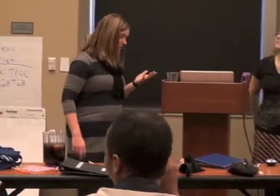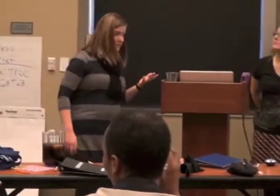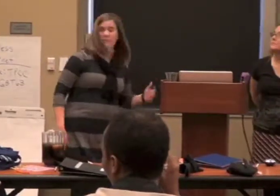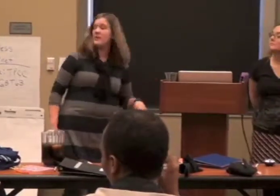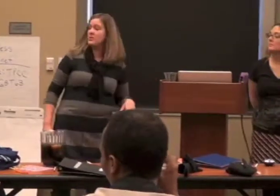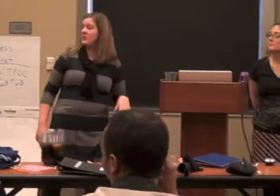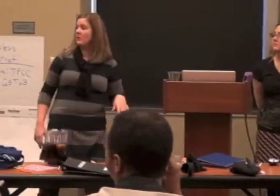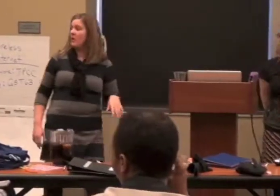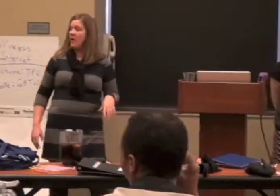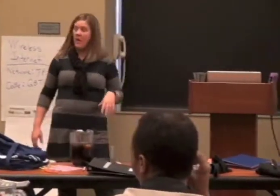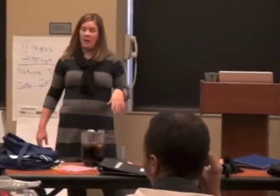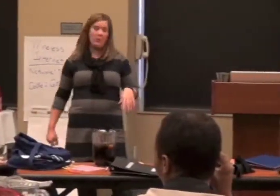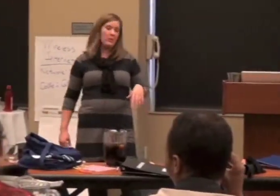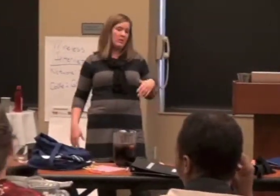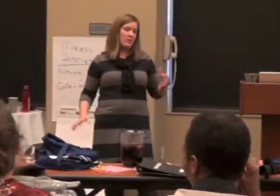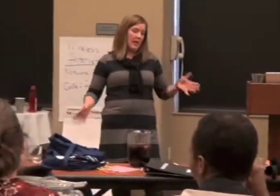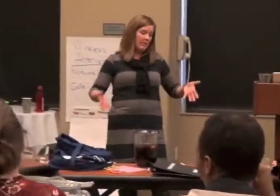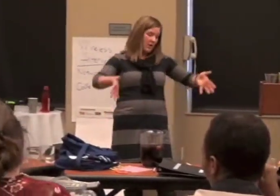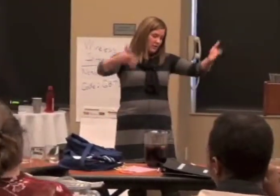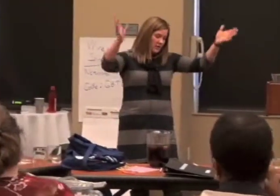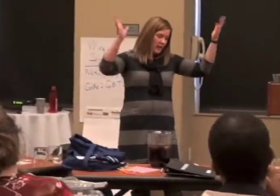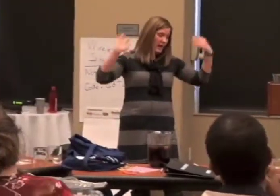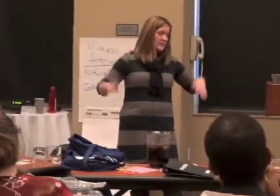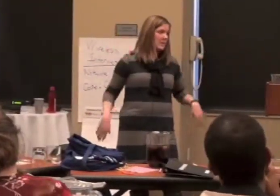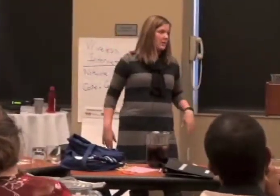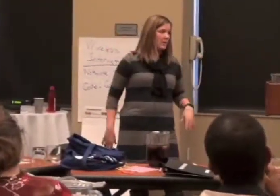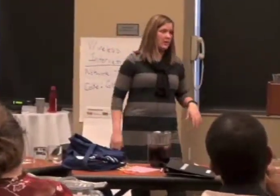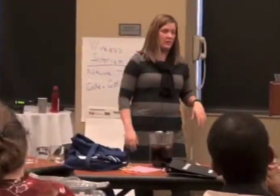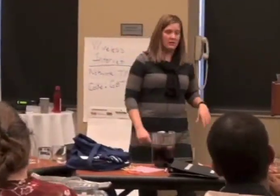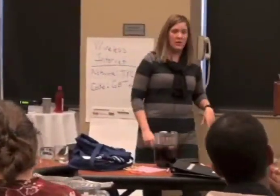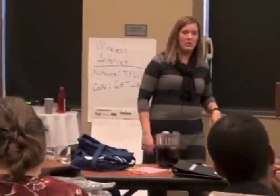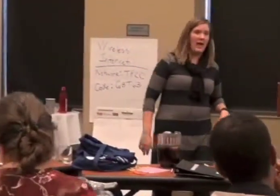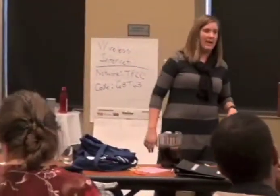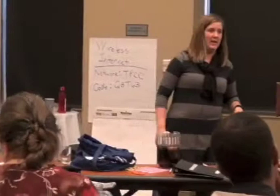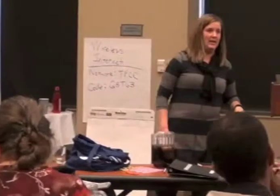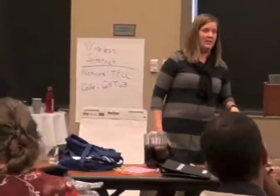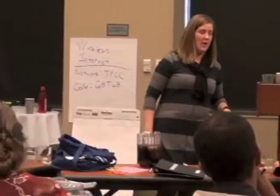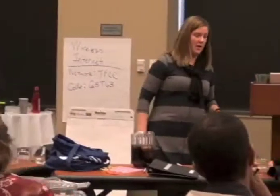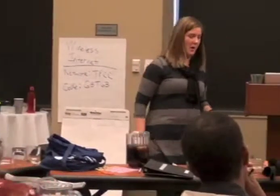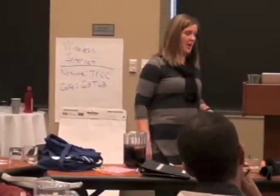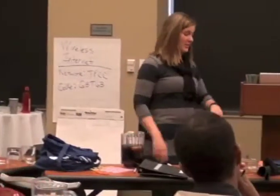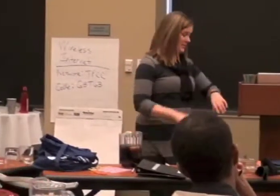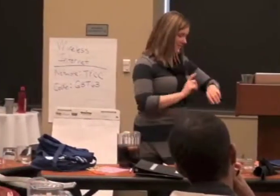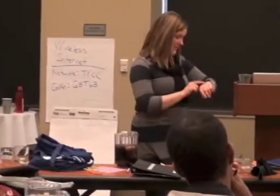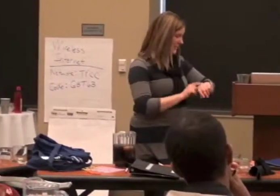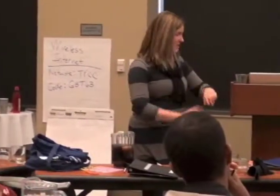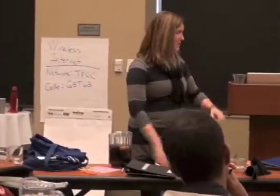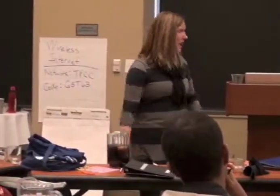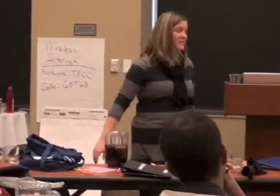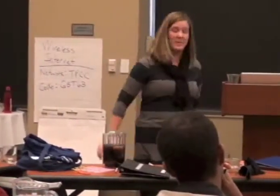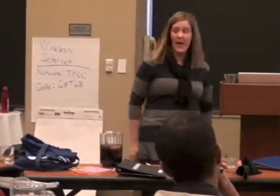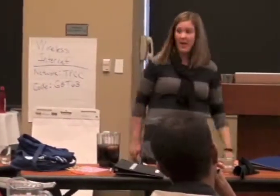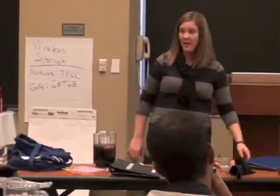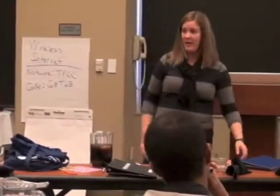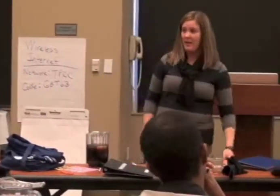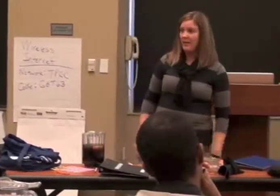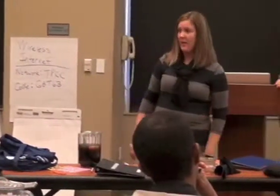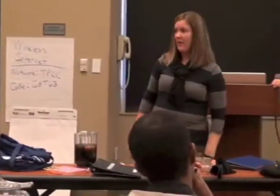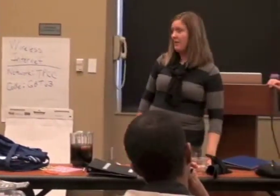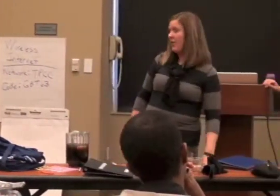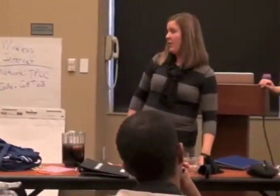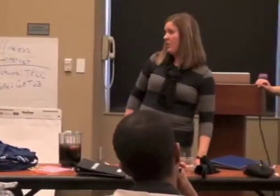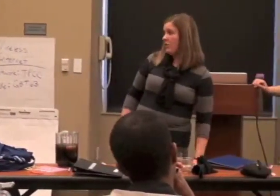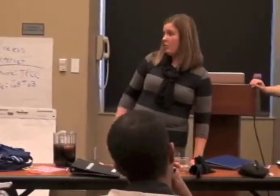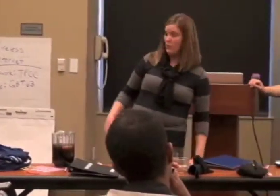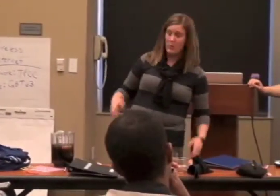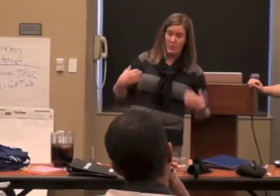go into the restroom. And we would let our little guys go in and go potty, and about 10 minutes passed by,